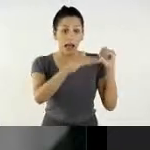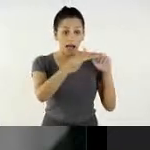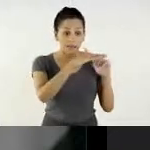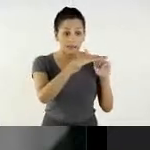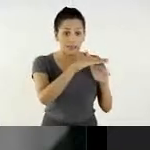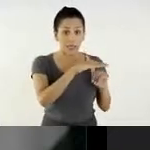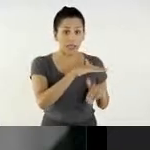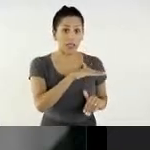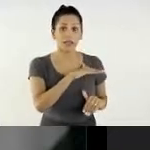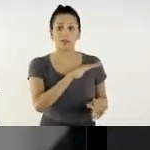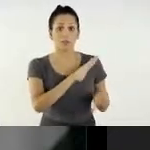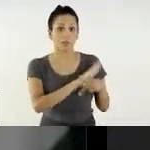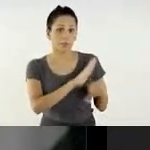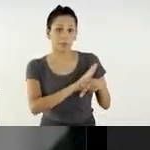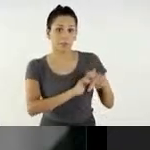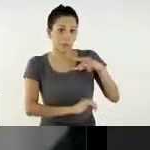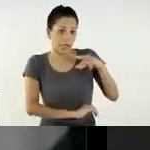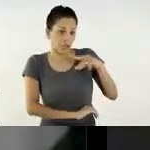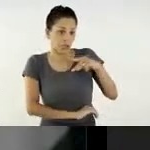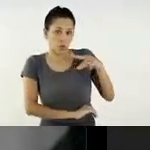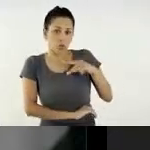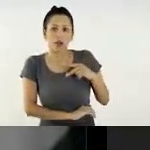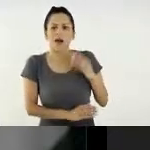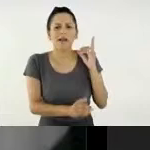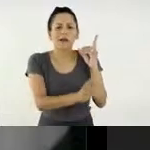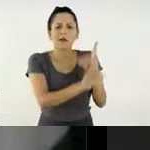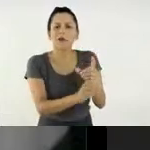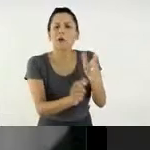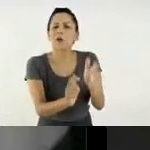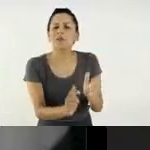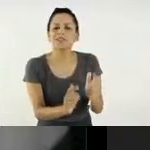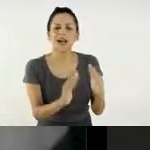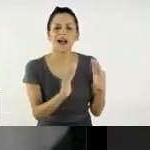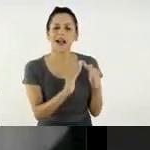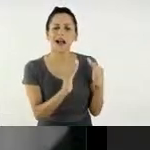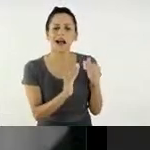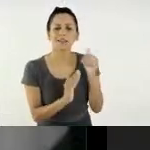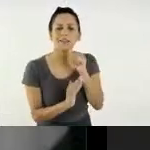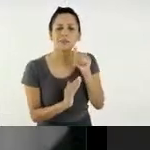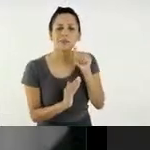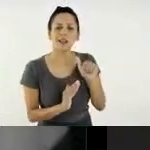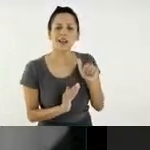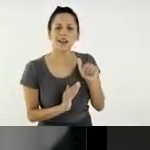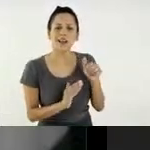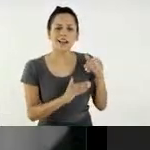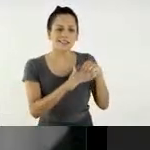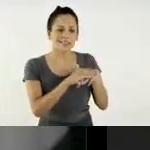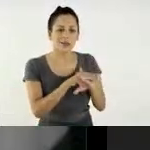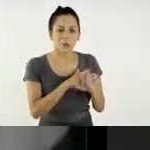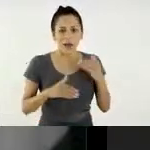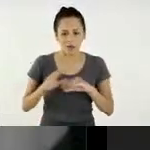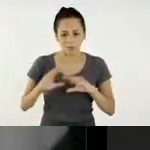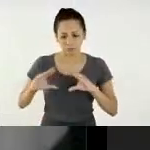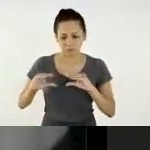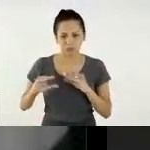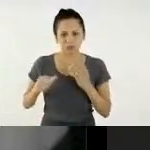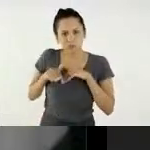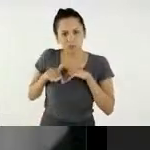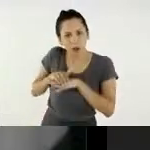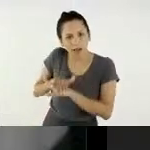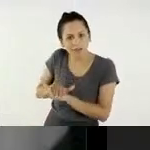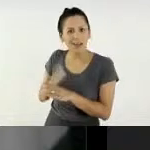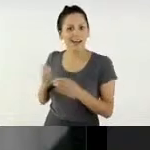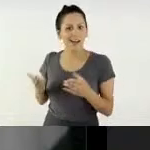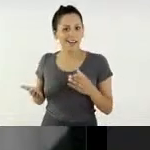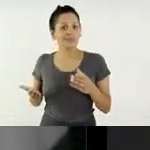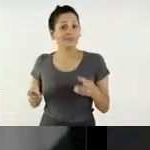basements, and from institutional ones, as with the Cornell University's rare book and manuscript collection, which houses